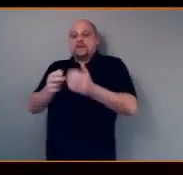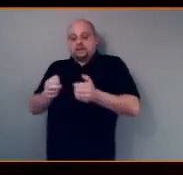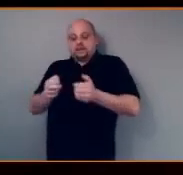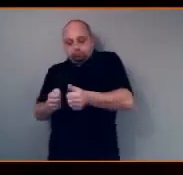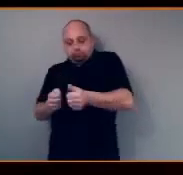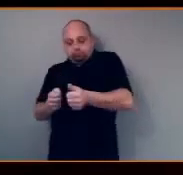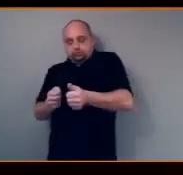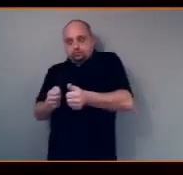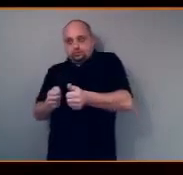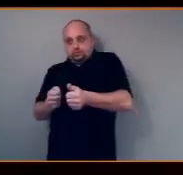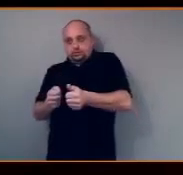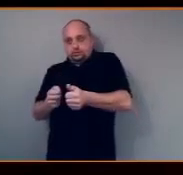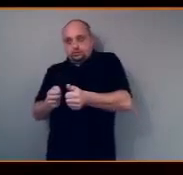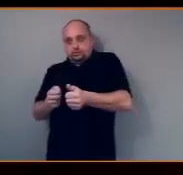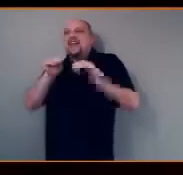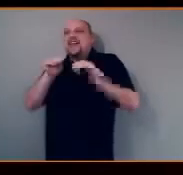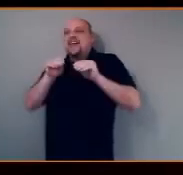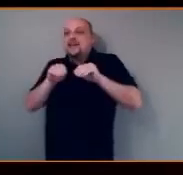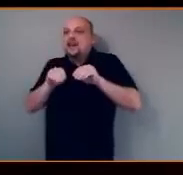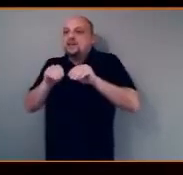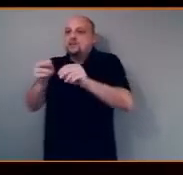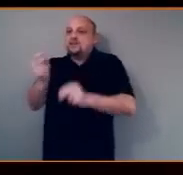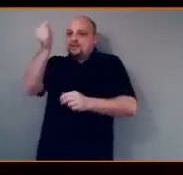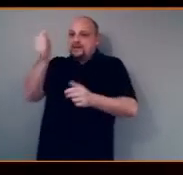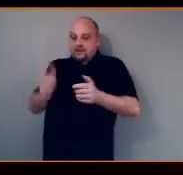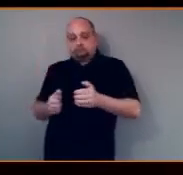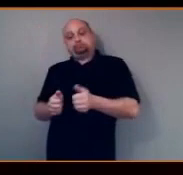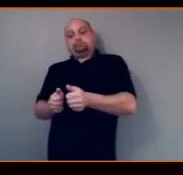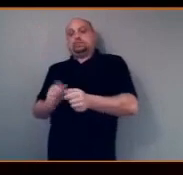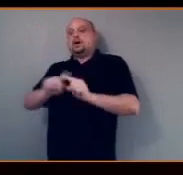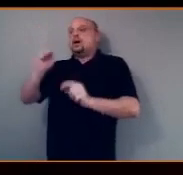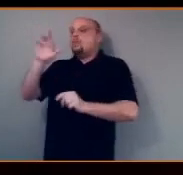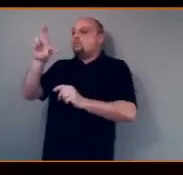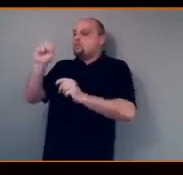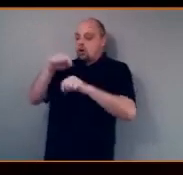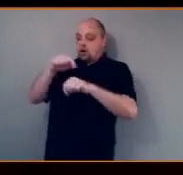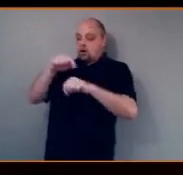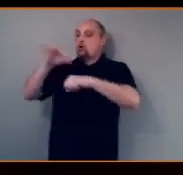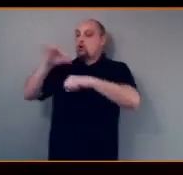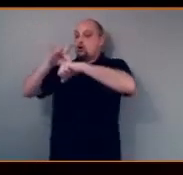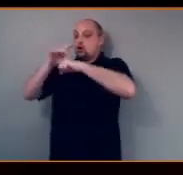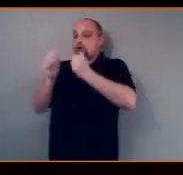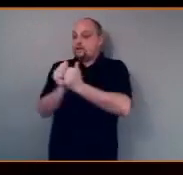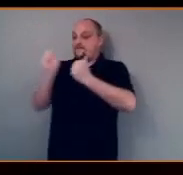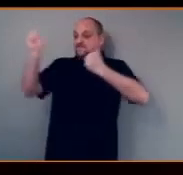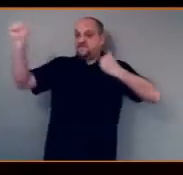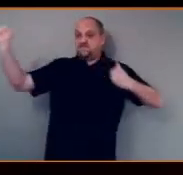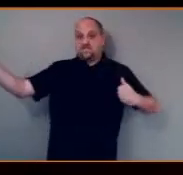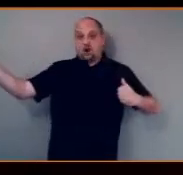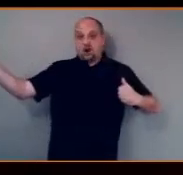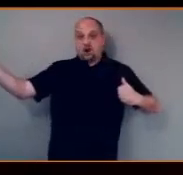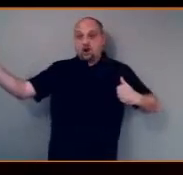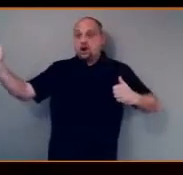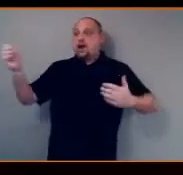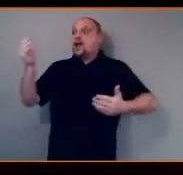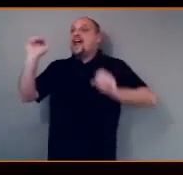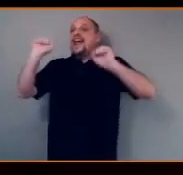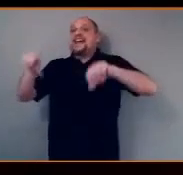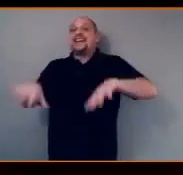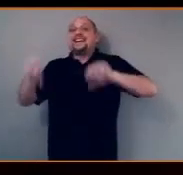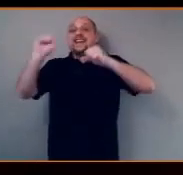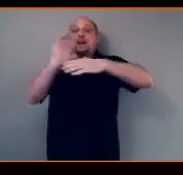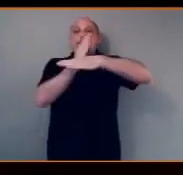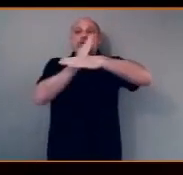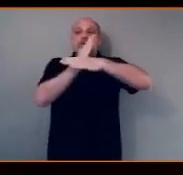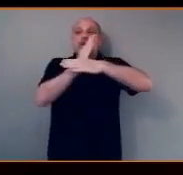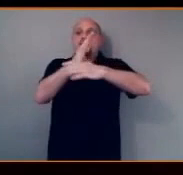car, it moves almost immediately. But because Mars and Earth are so far apart, depending where they are in their orbits, it will take anywhere between